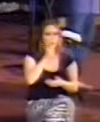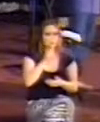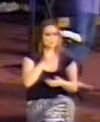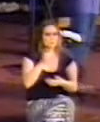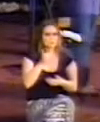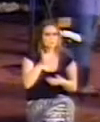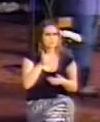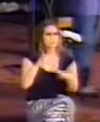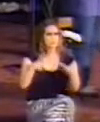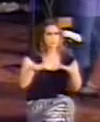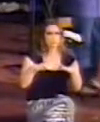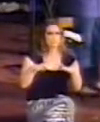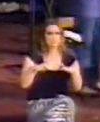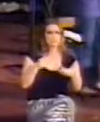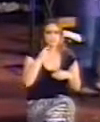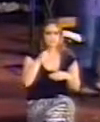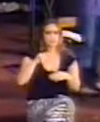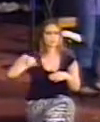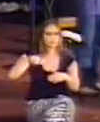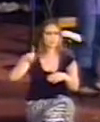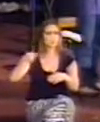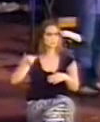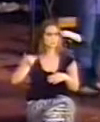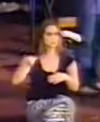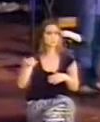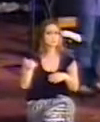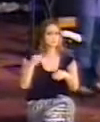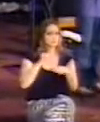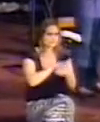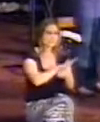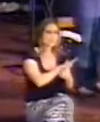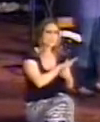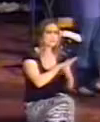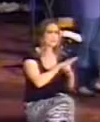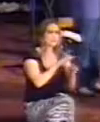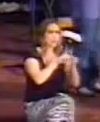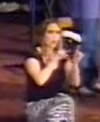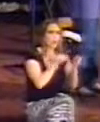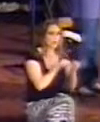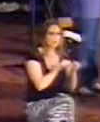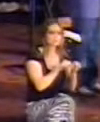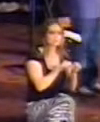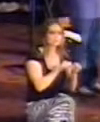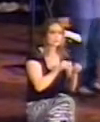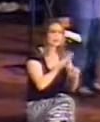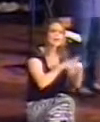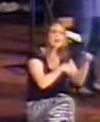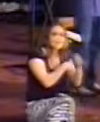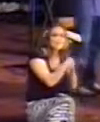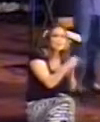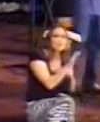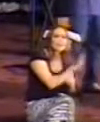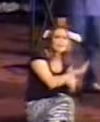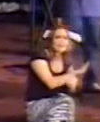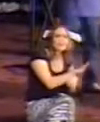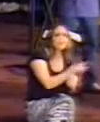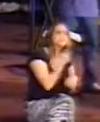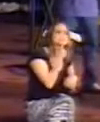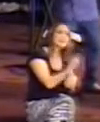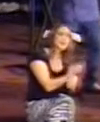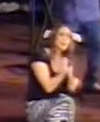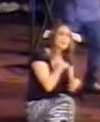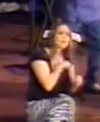that they were. So Judy sent them a card. And it was to comfort them, comfort their fears, and let them know we love them, and we're praying for